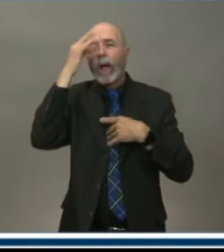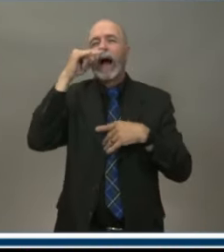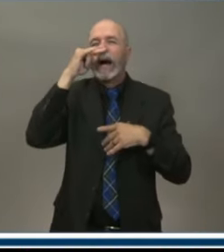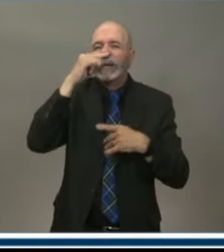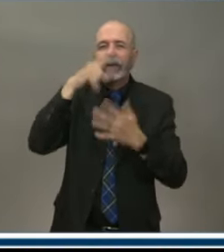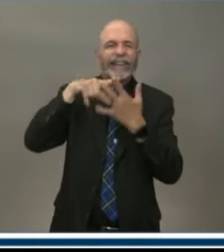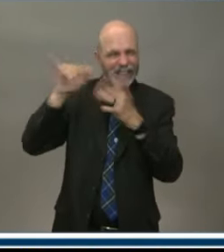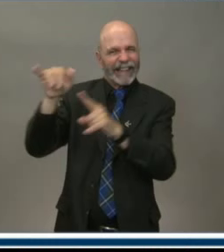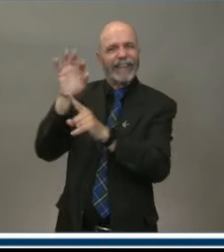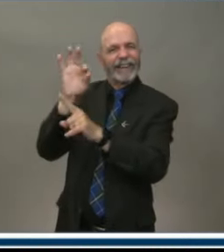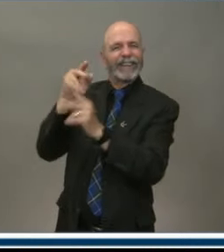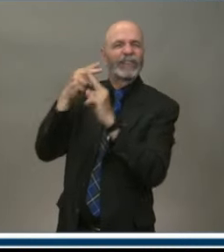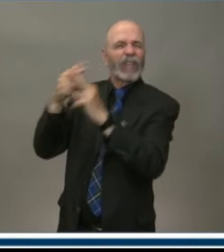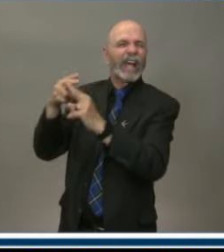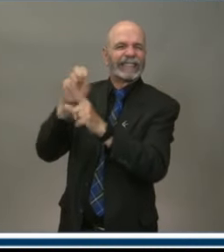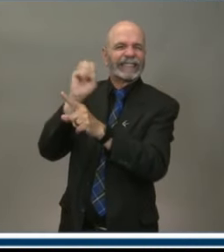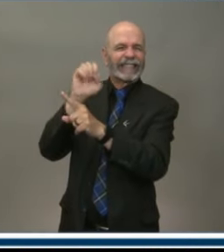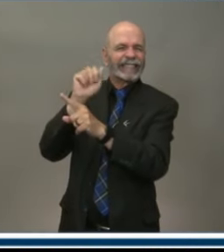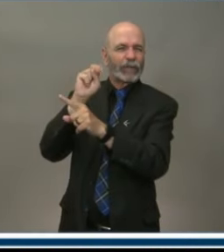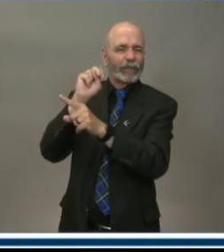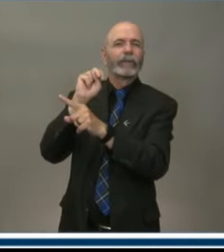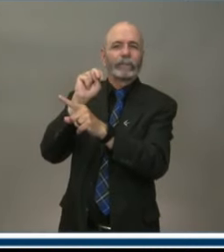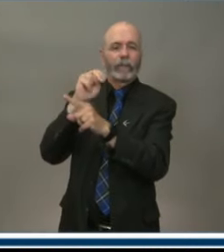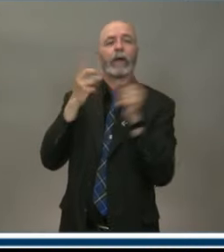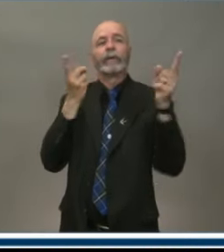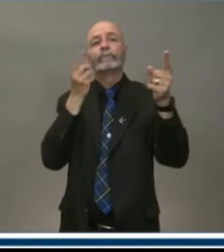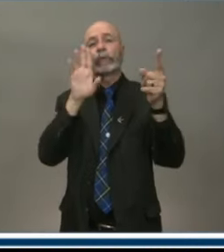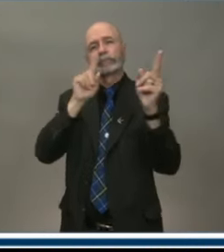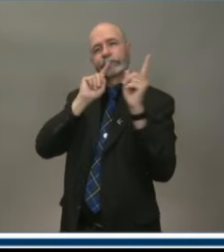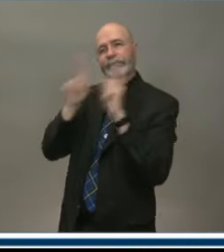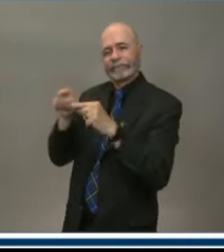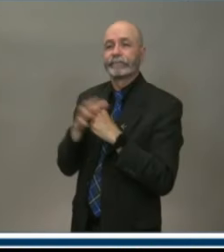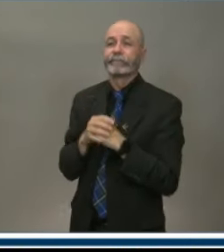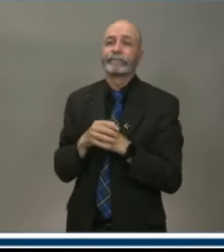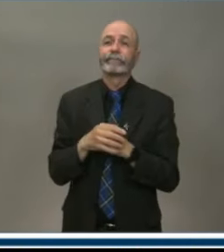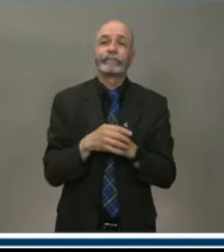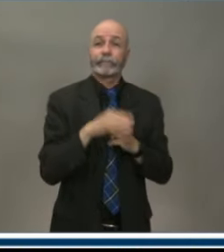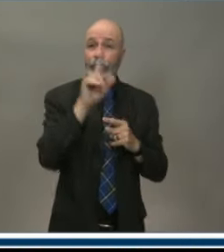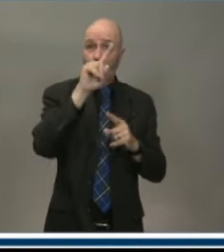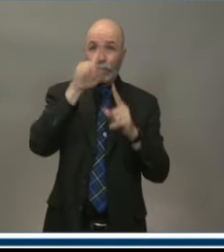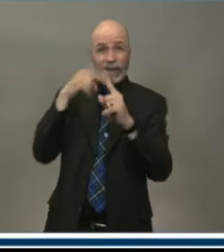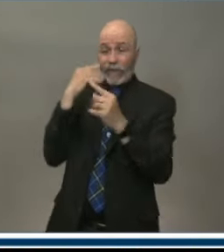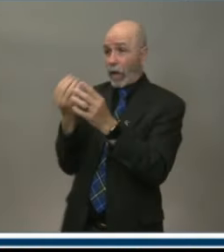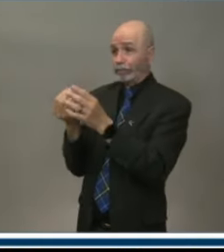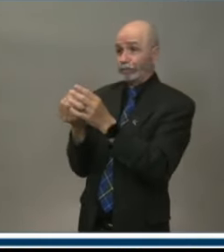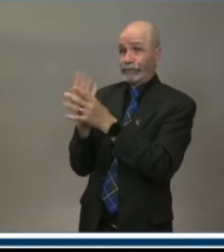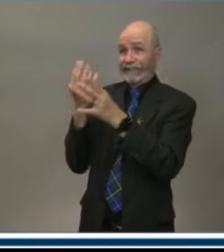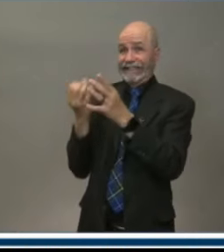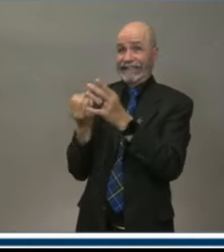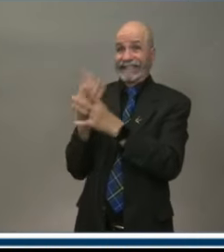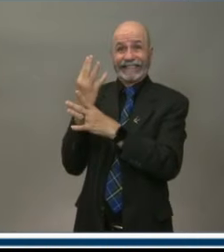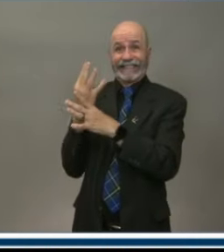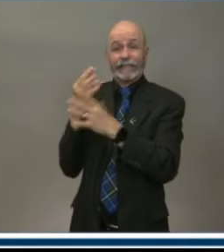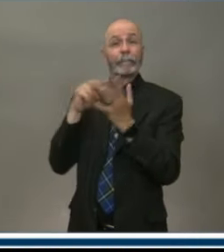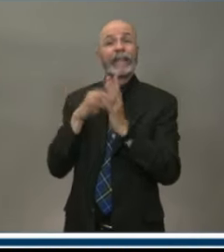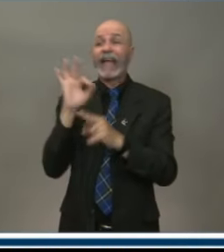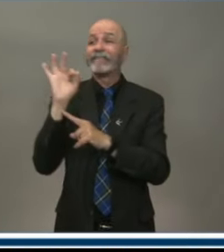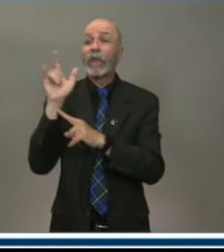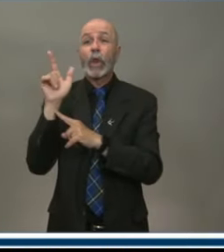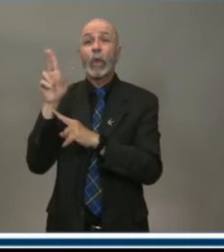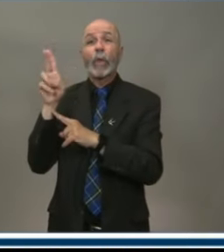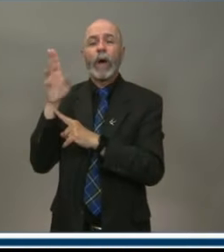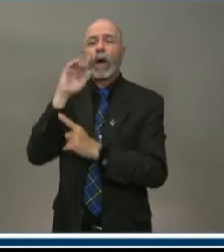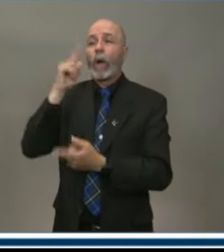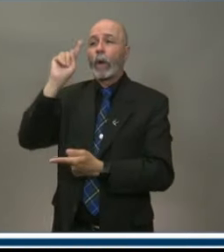we have spring, we actually coming out of our influenza season, and from an infectious disease respiratory